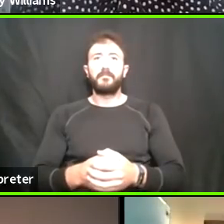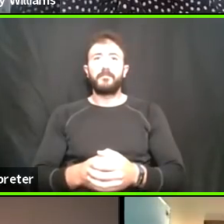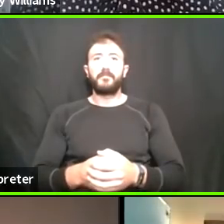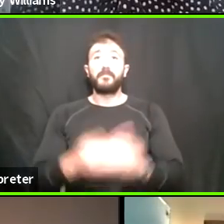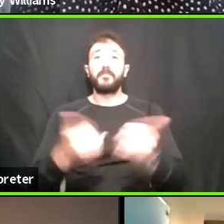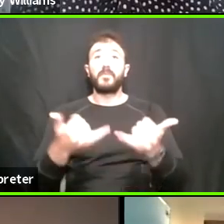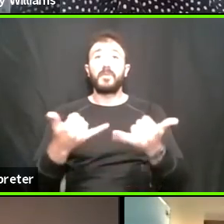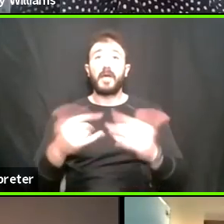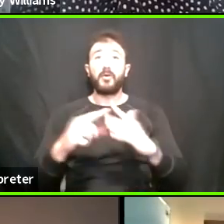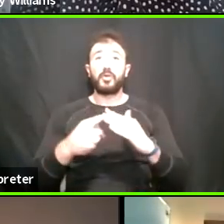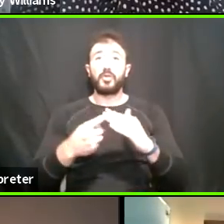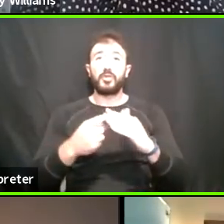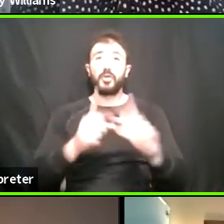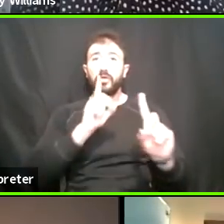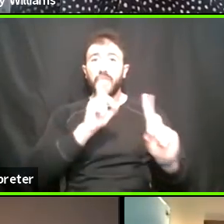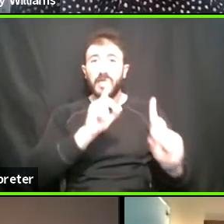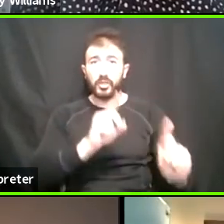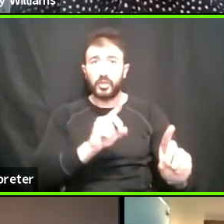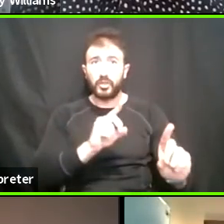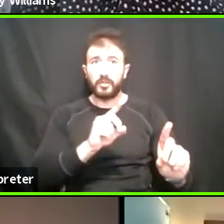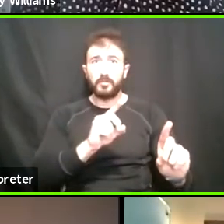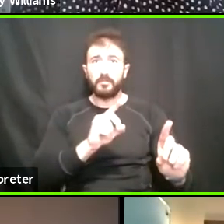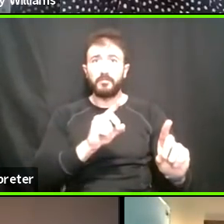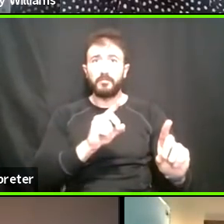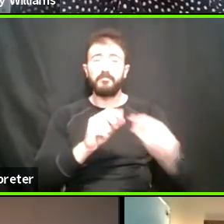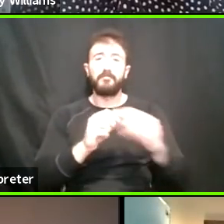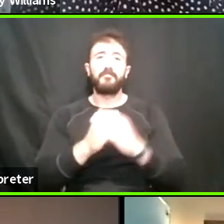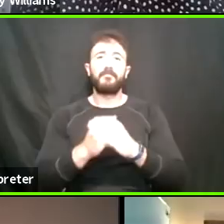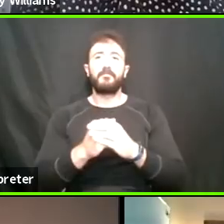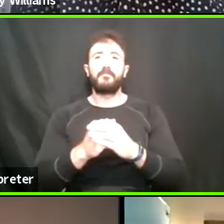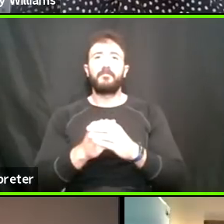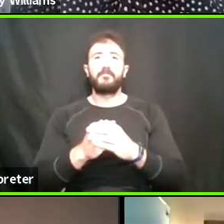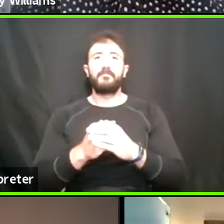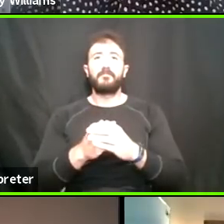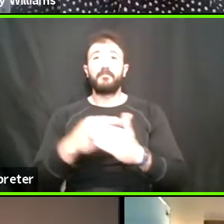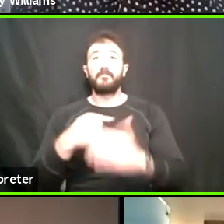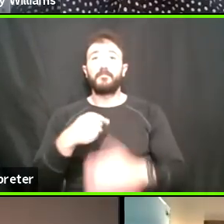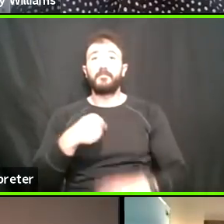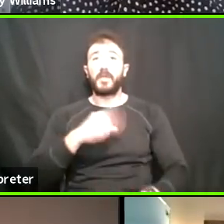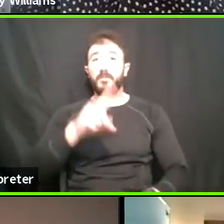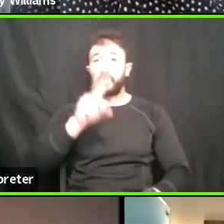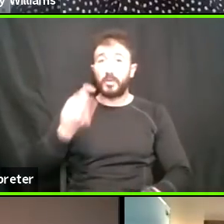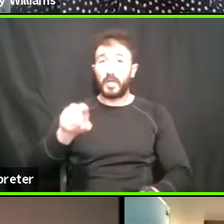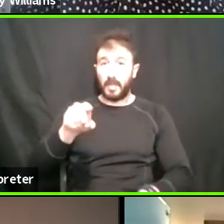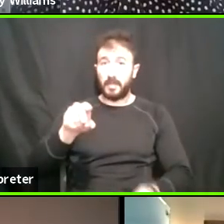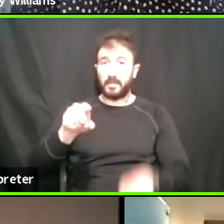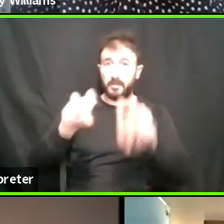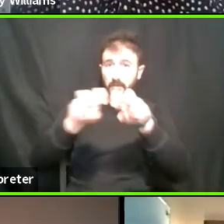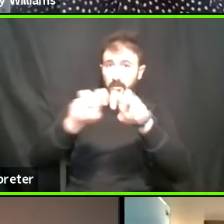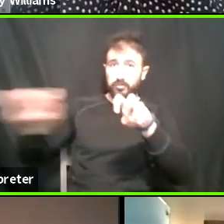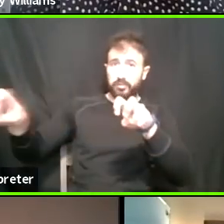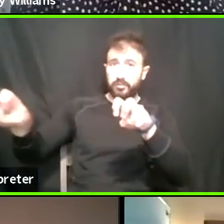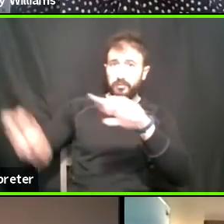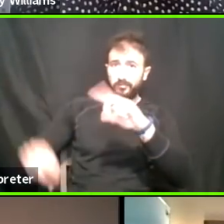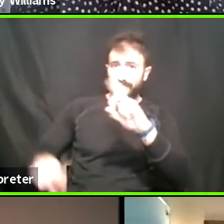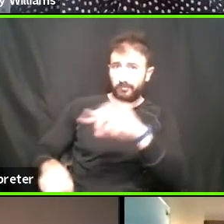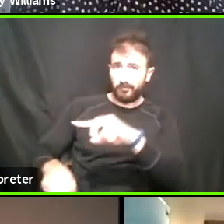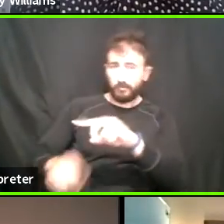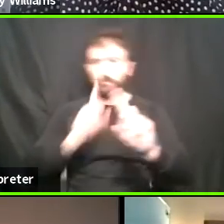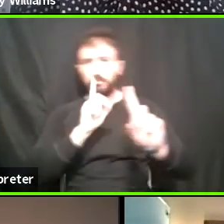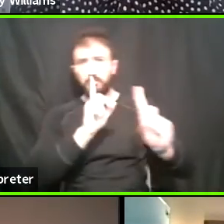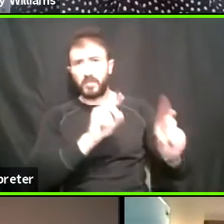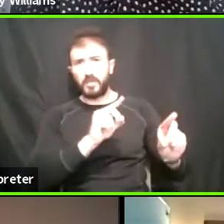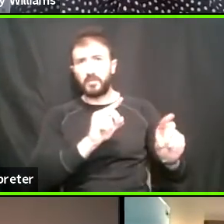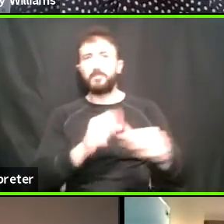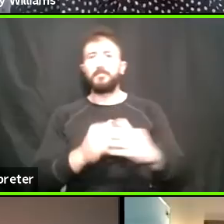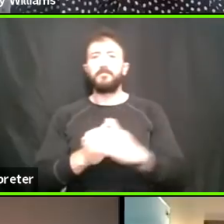of the questions, and I'll ask our panel of experts to respond. And the first one has to do back to the Health